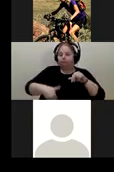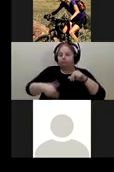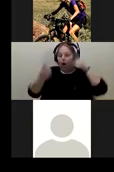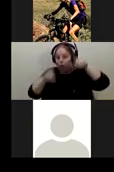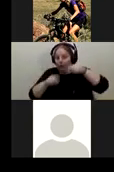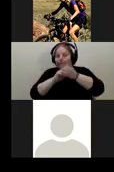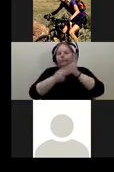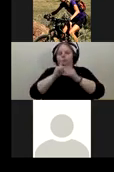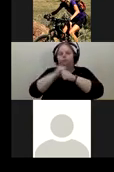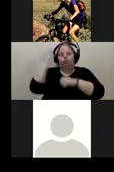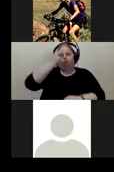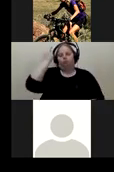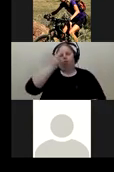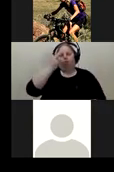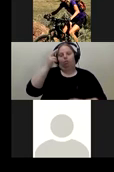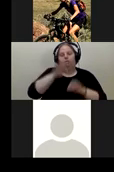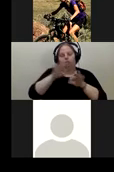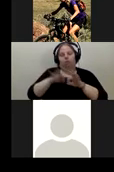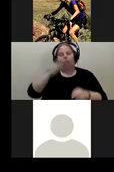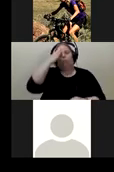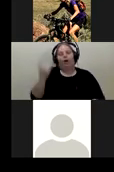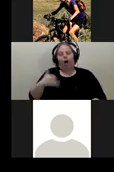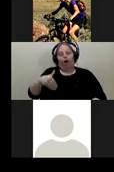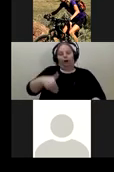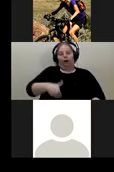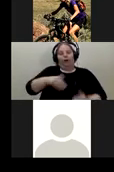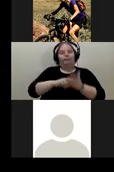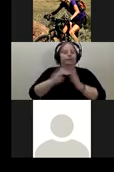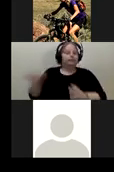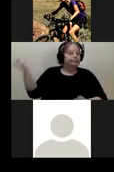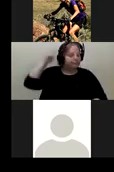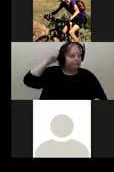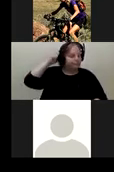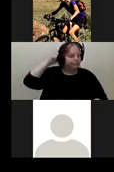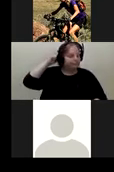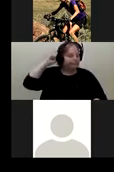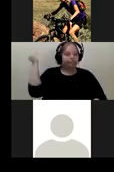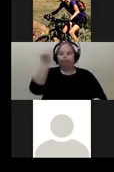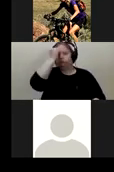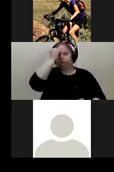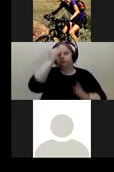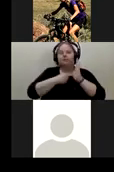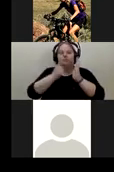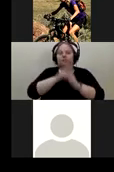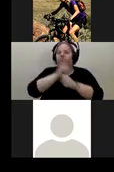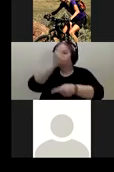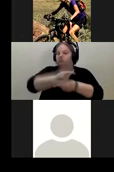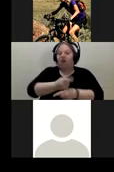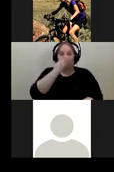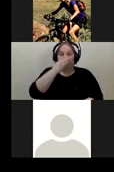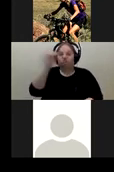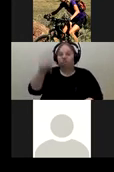gut feelings are coming from our cognitive unconscious, right? And sometimes they're dead on, and sometimes less